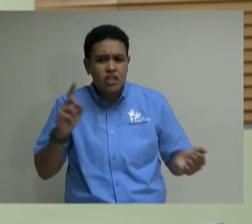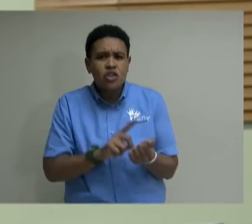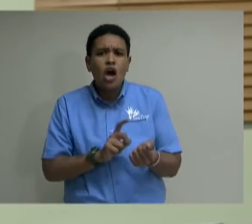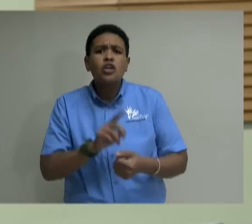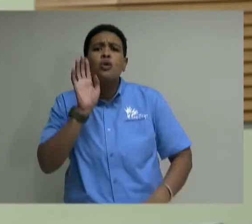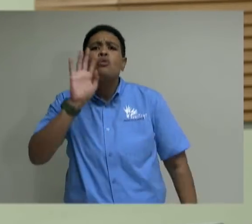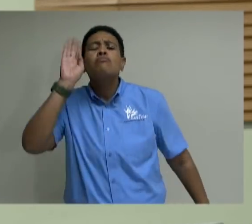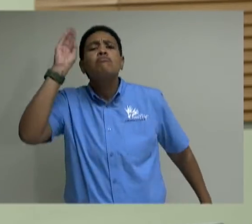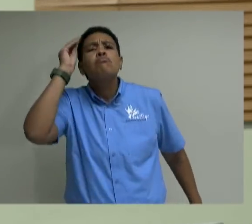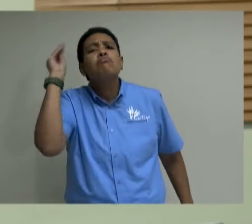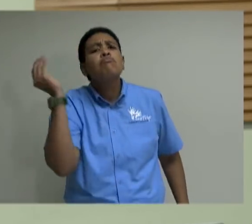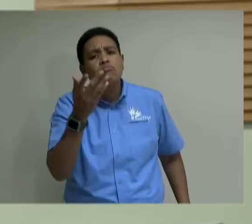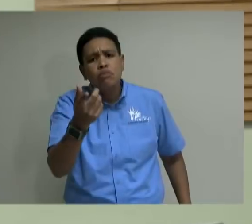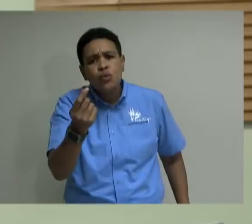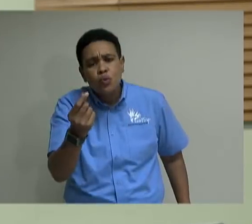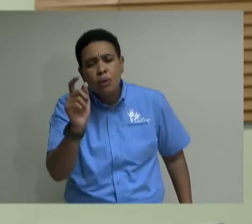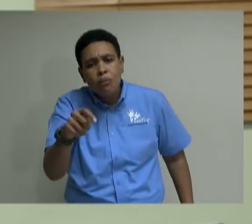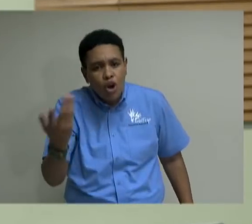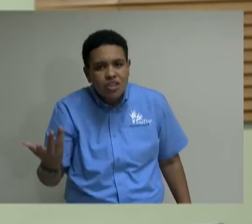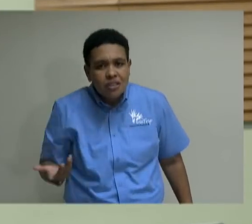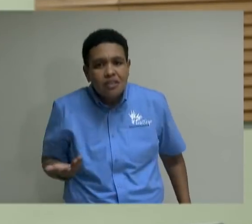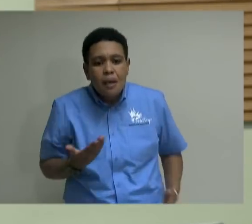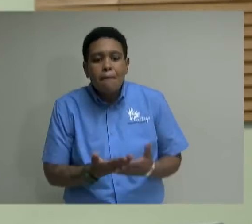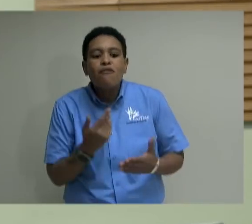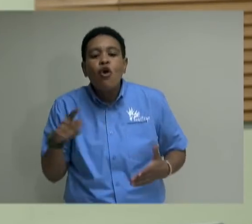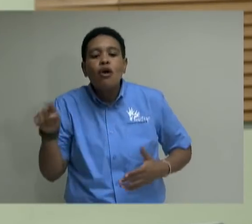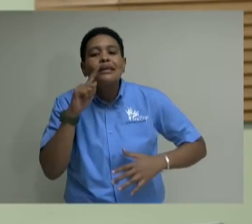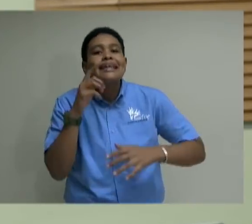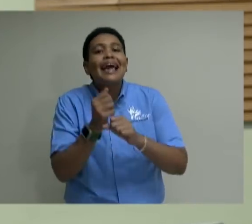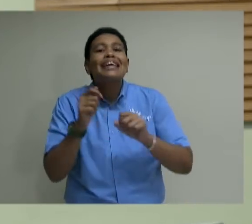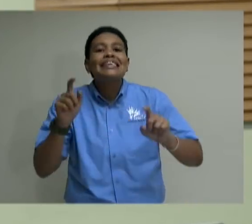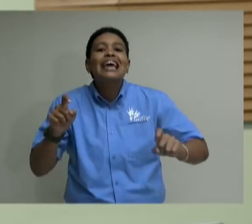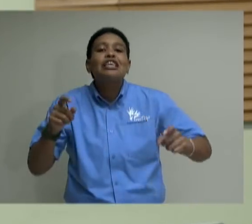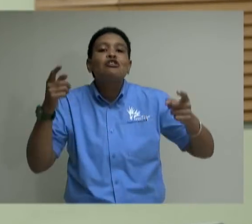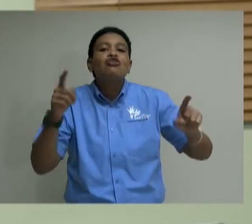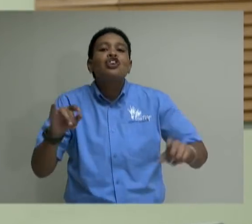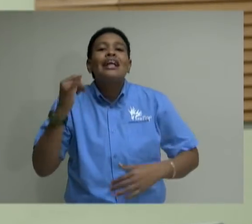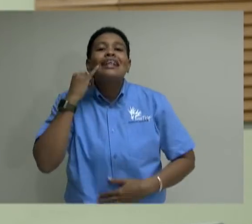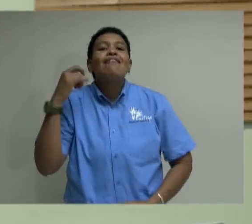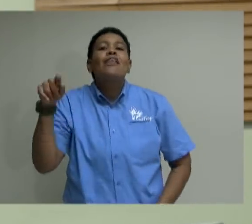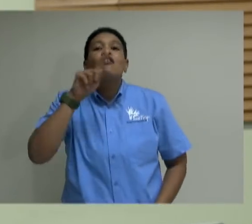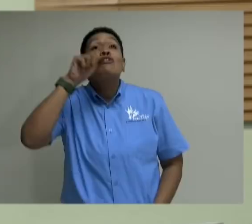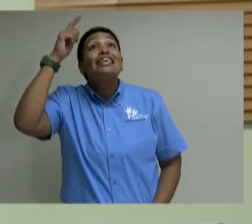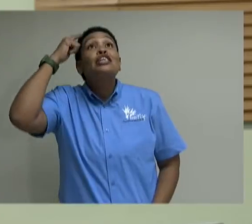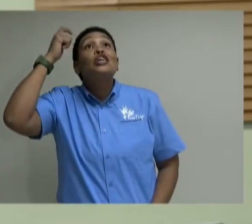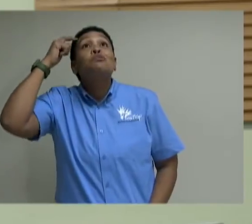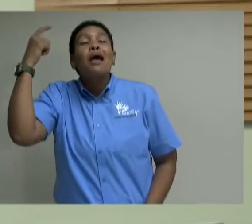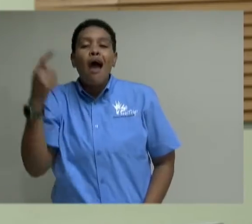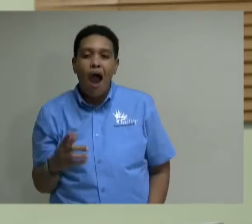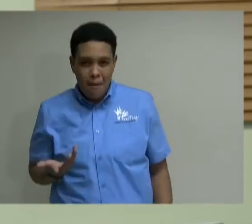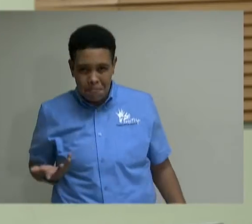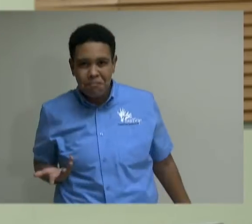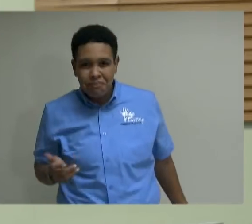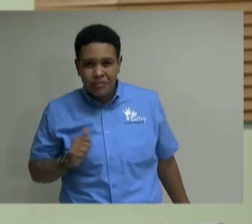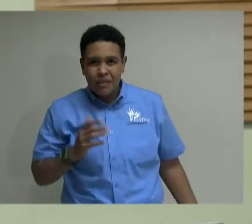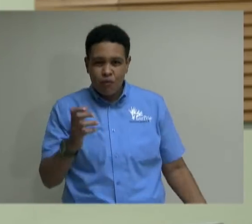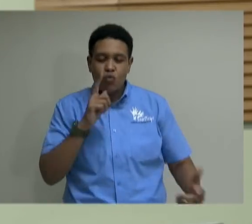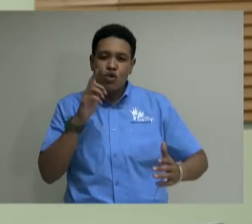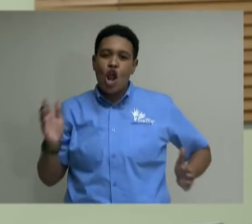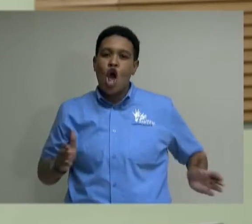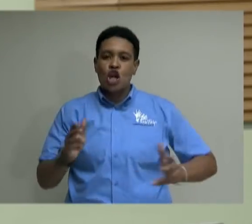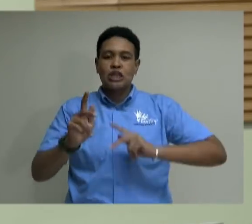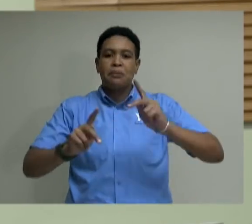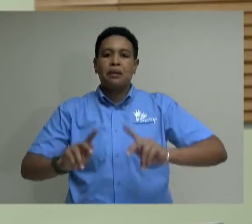will instruct them to do even before they get the test result if they are a suspected case. And I want to